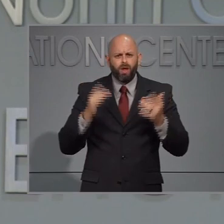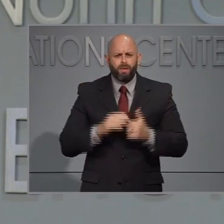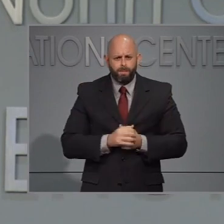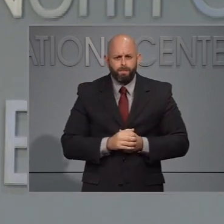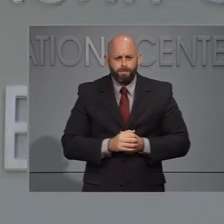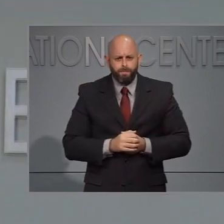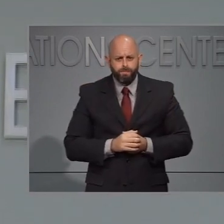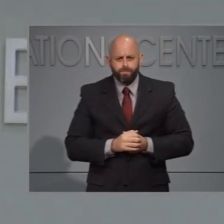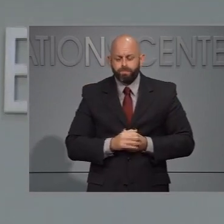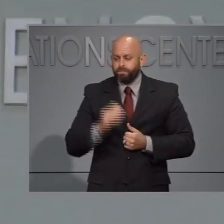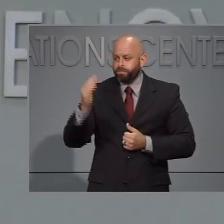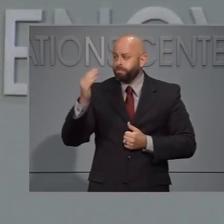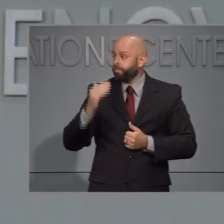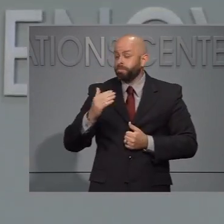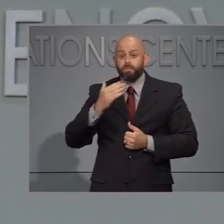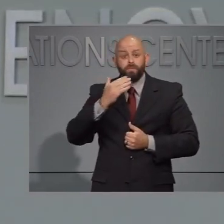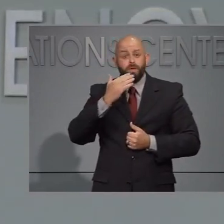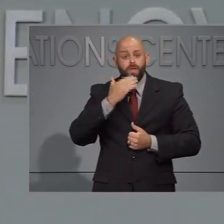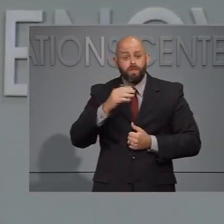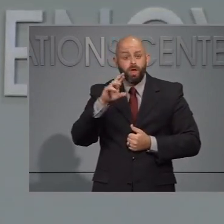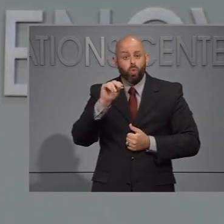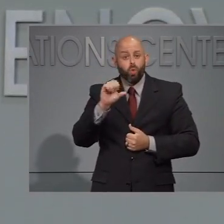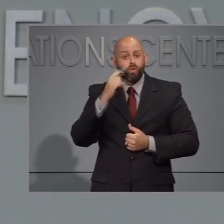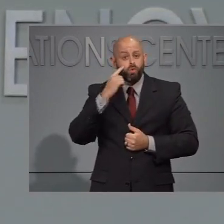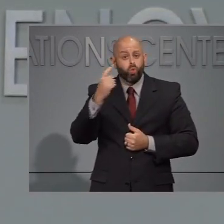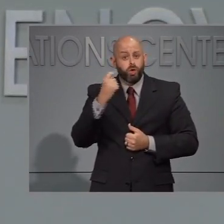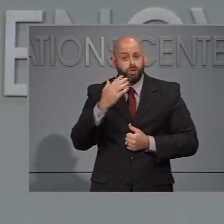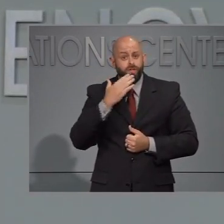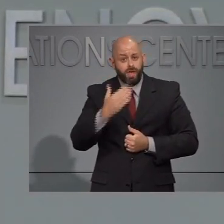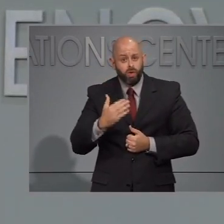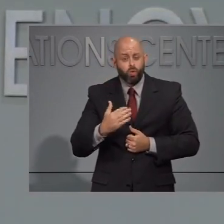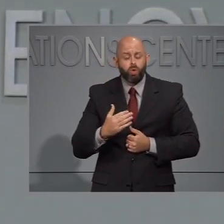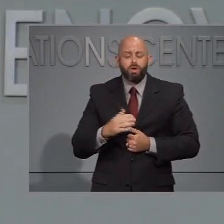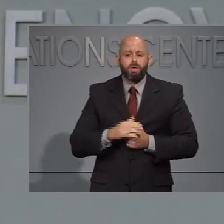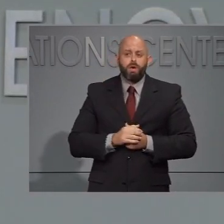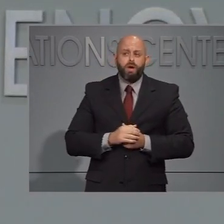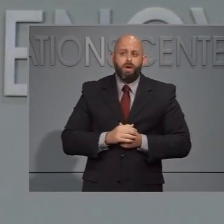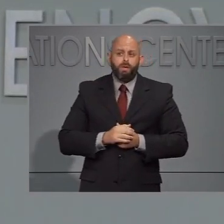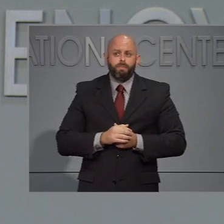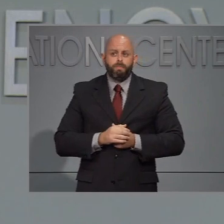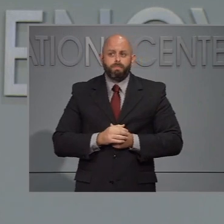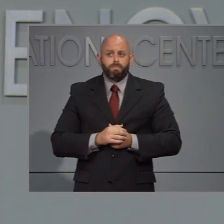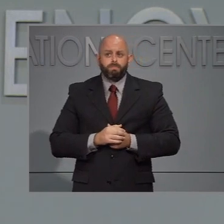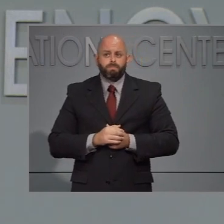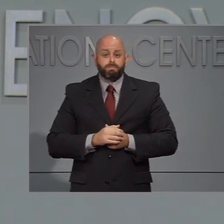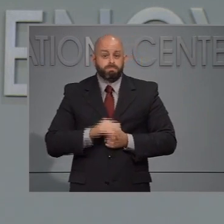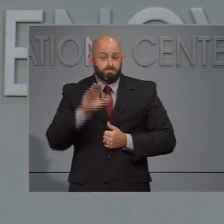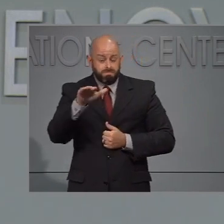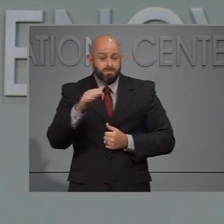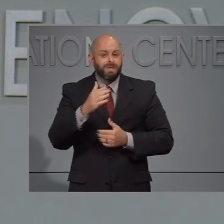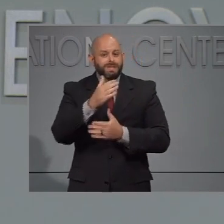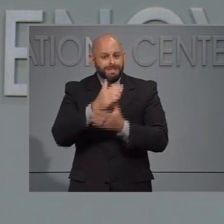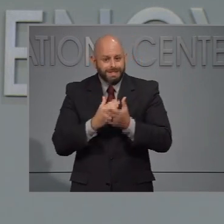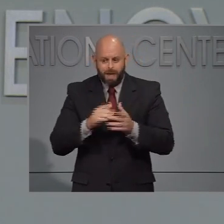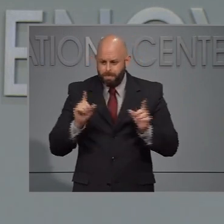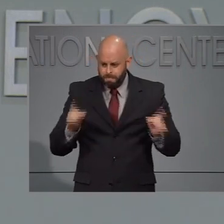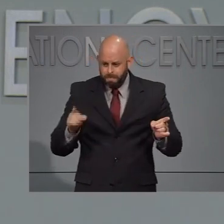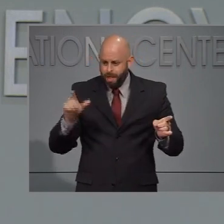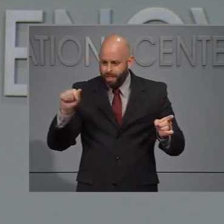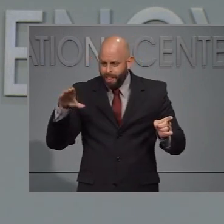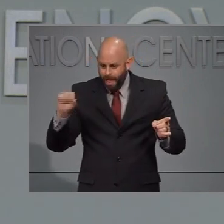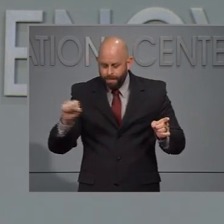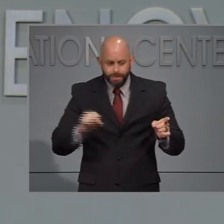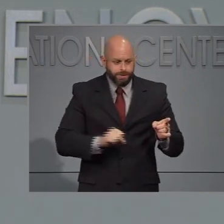Hi, Rose. Thanks for that question. So a lot of this has to do with pre-existing relationships at certain healthcare entities that do the sample collection, that